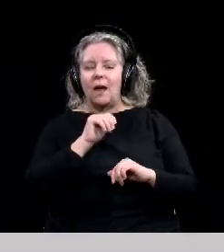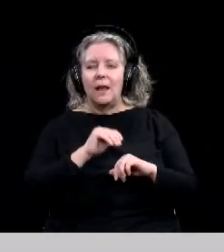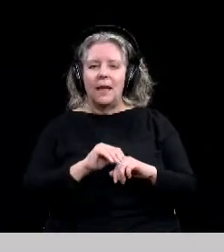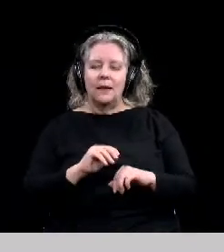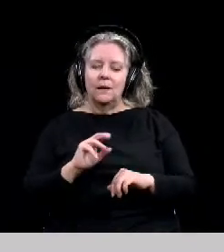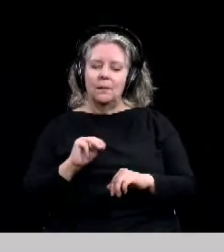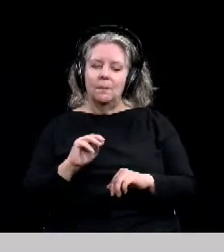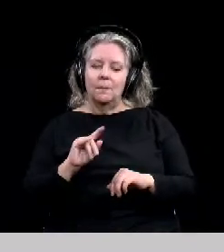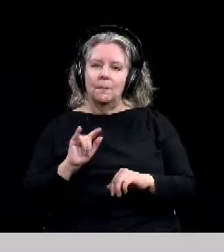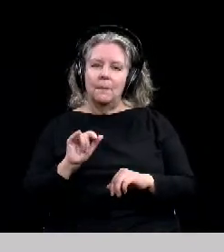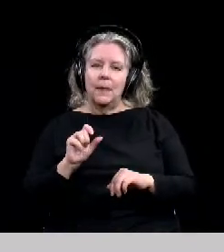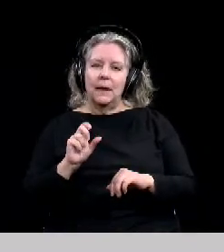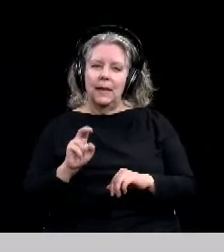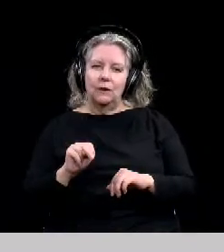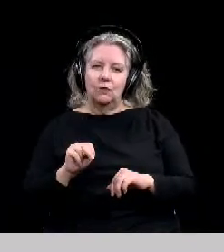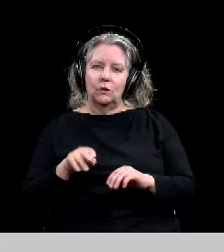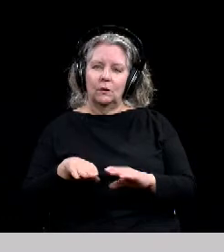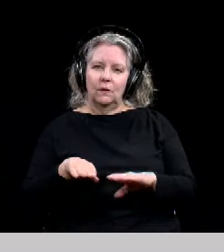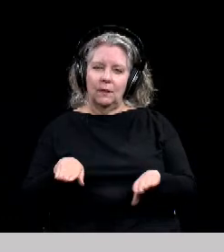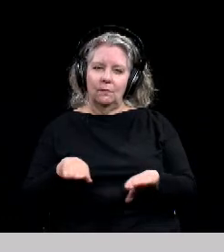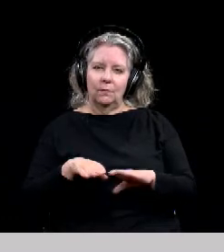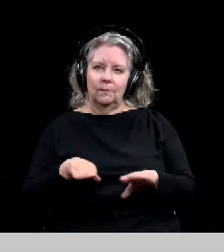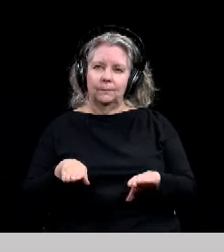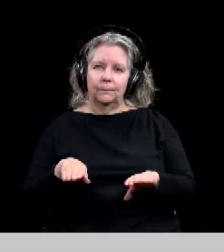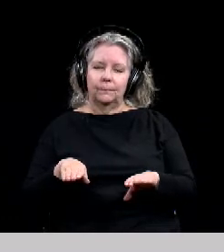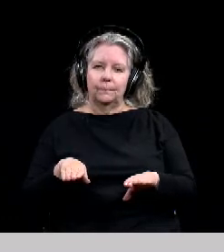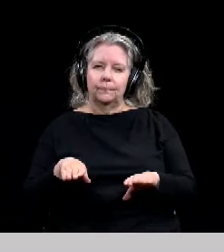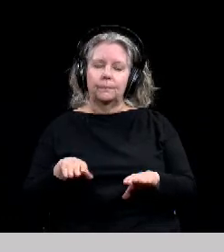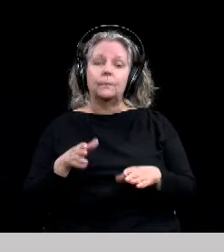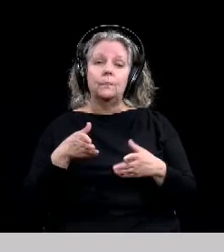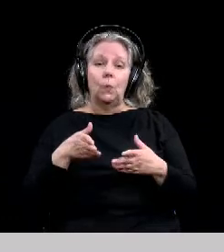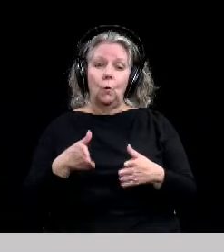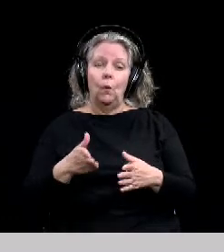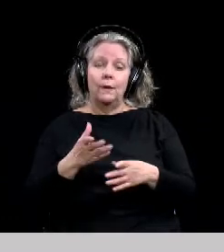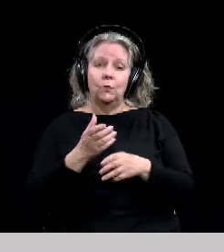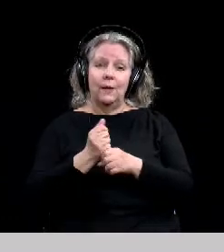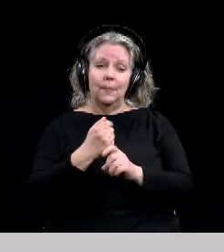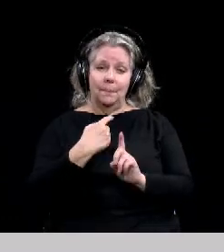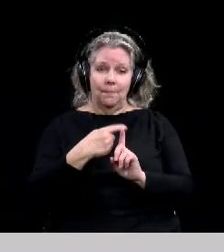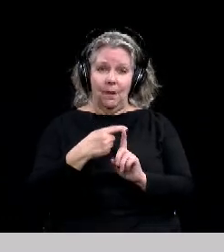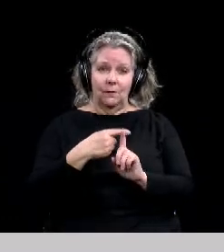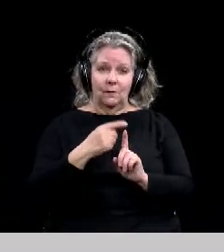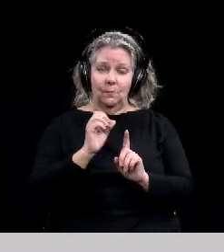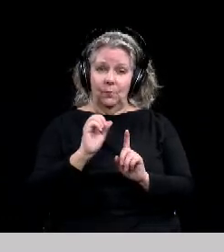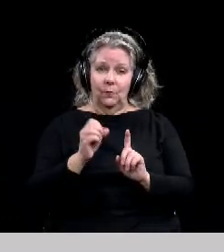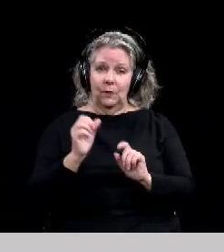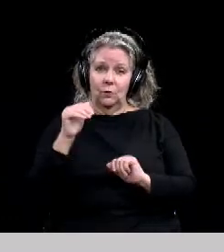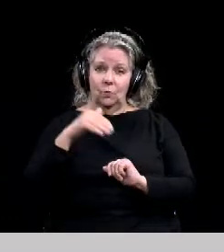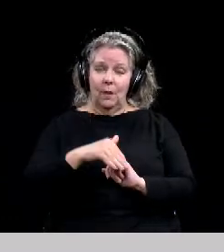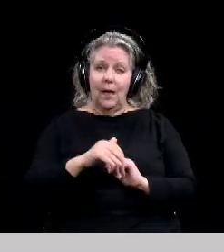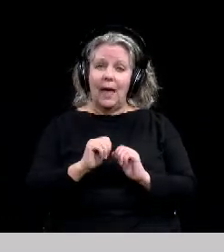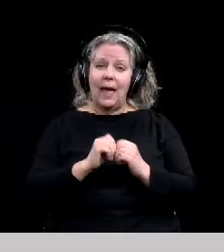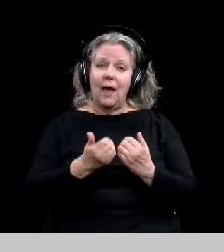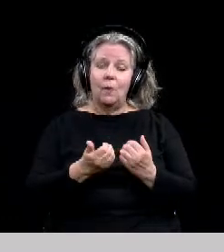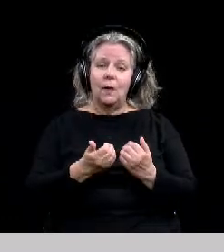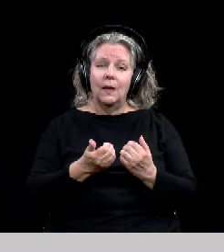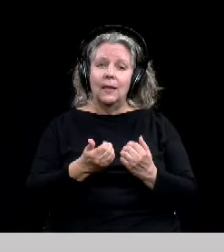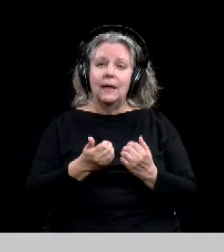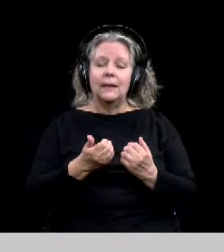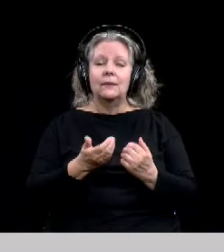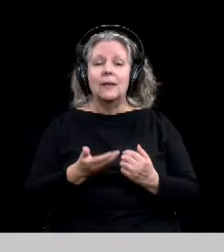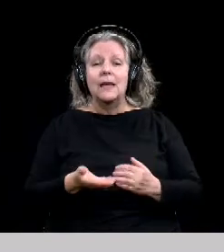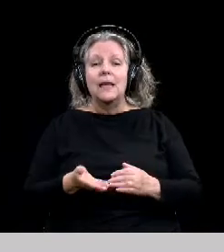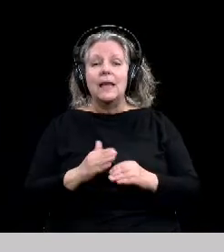way to get the positivity rate down is to increase the number of tests that are being performed in a